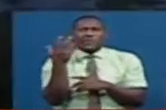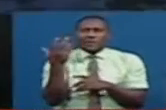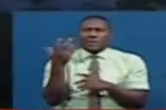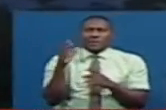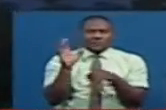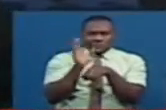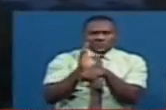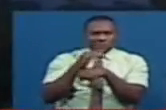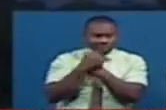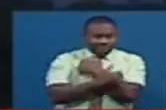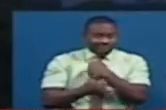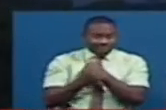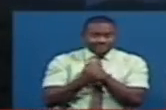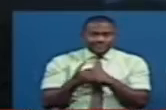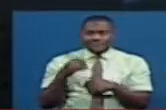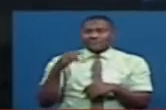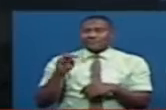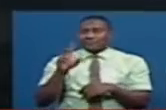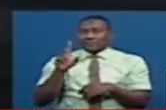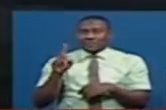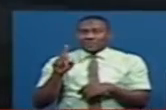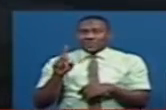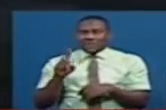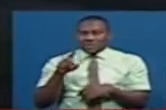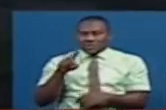business in the country. The managing director of